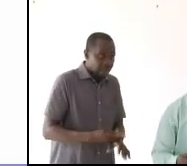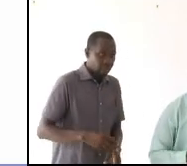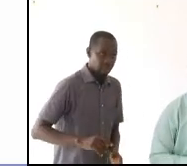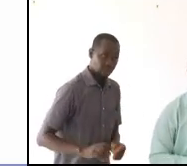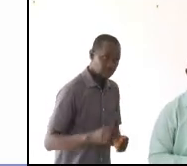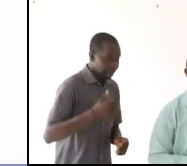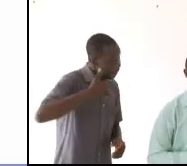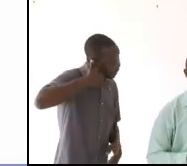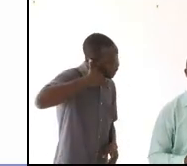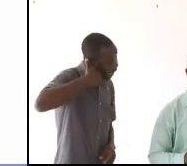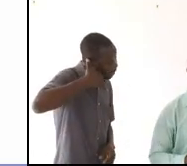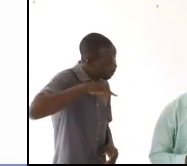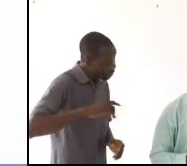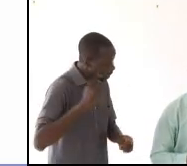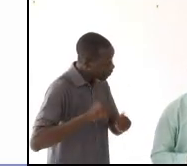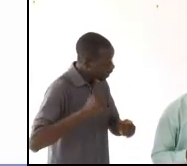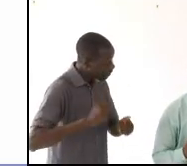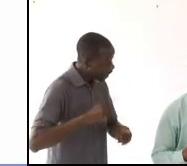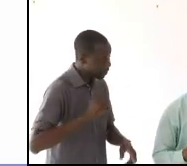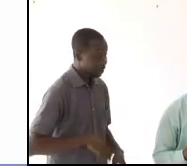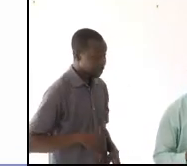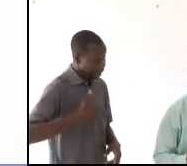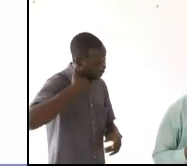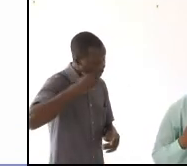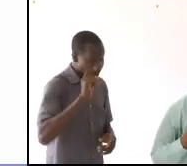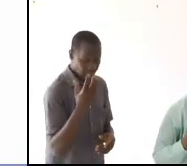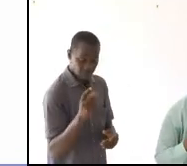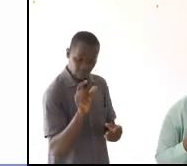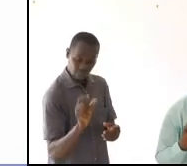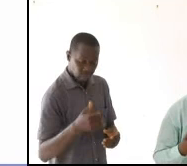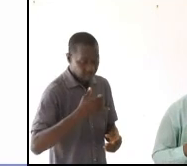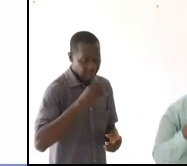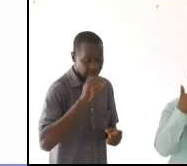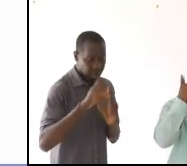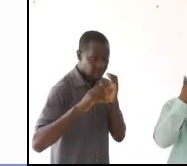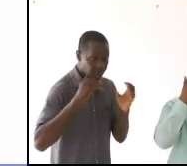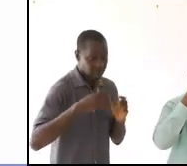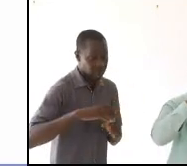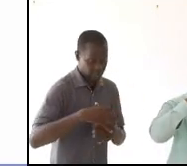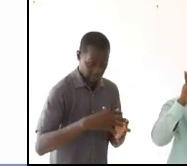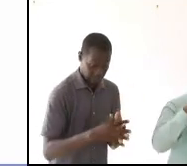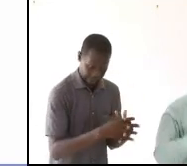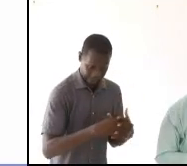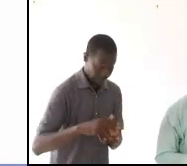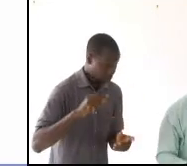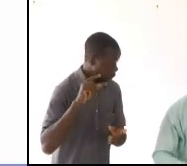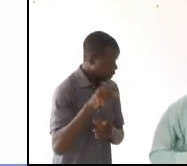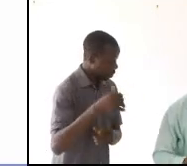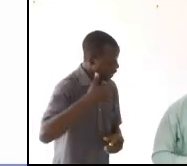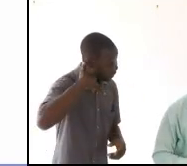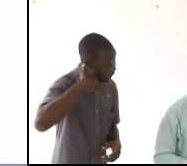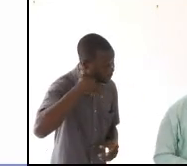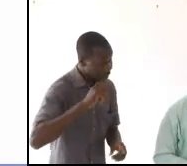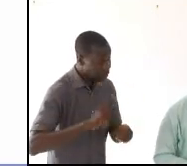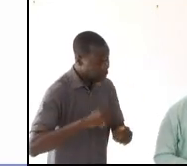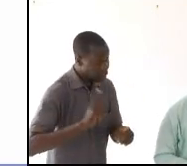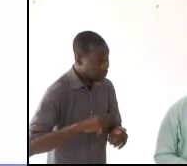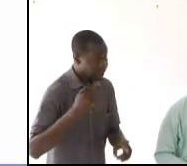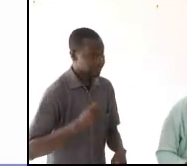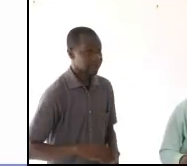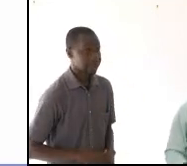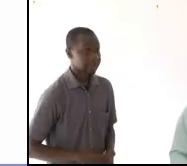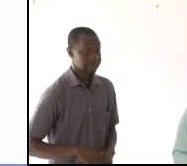a telephone system. It's very fast, okay? Like a mobile. You want to talk to somebody in America, you call, bam, it's there. So that's how the nervous system